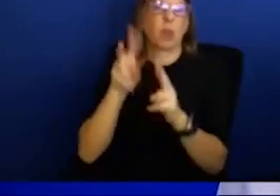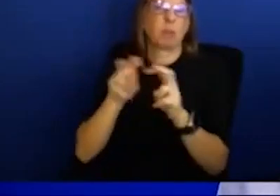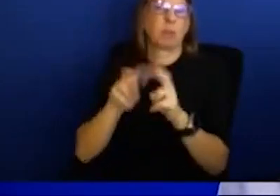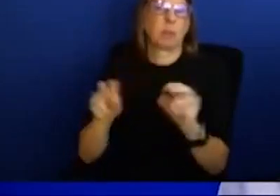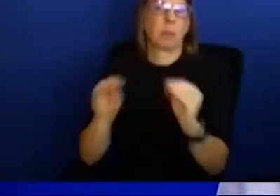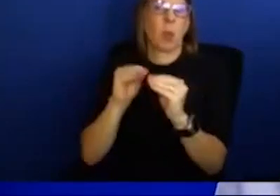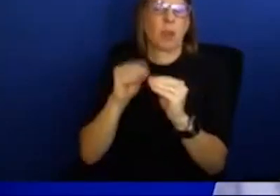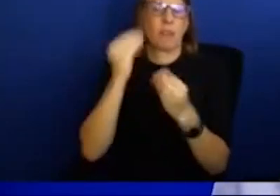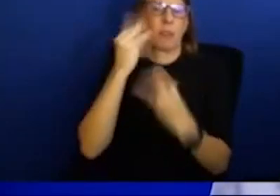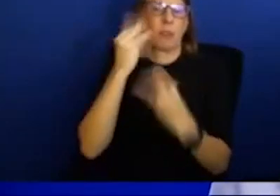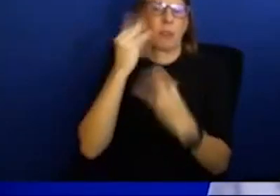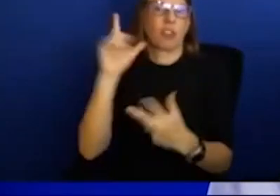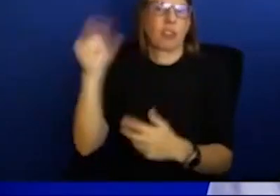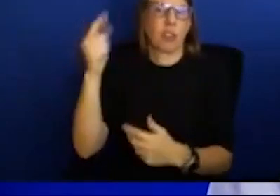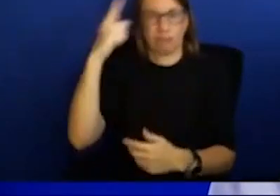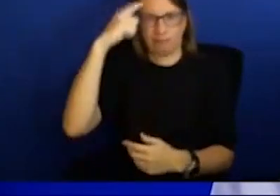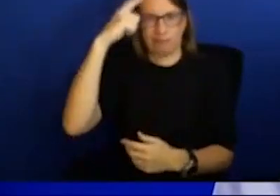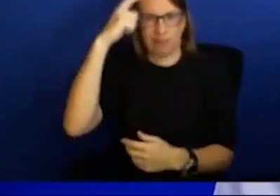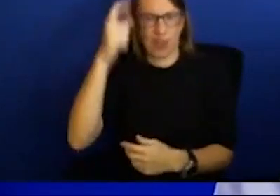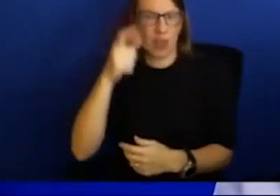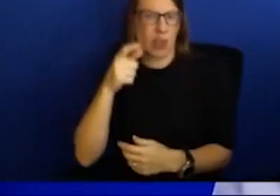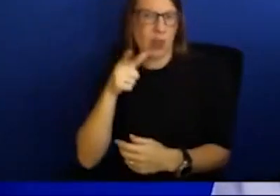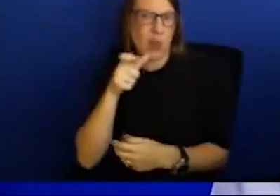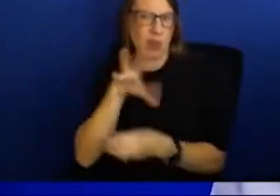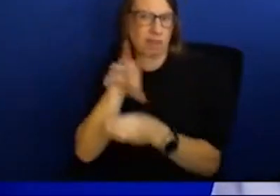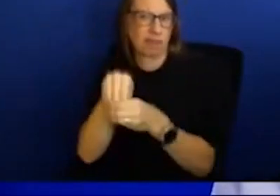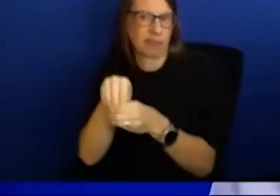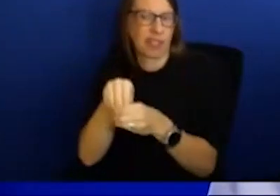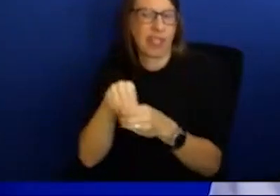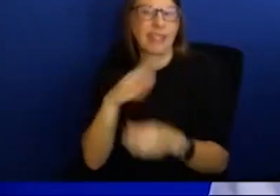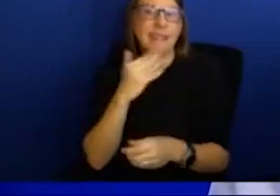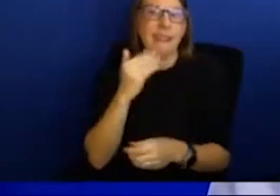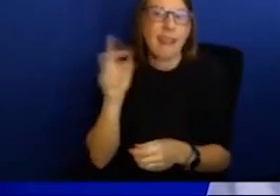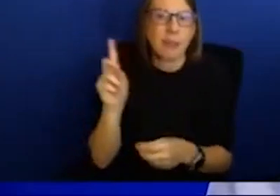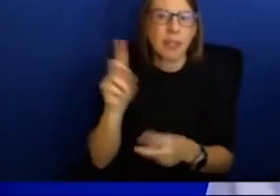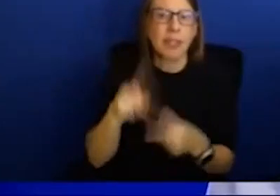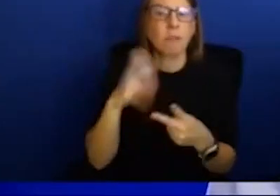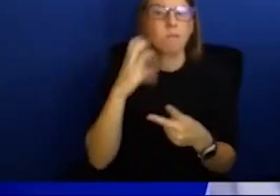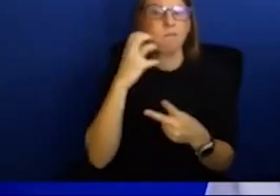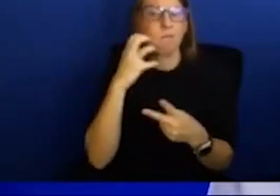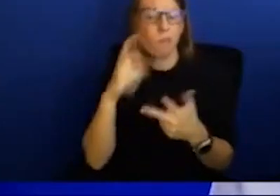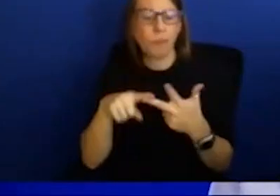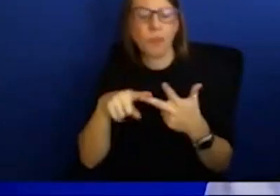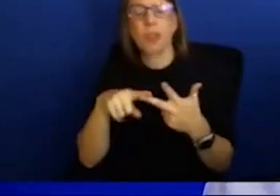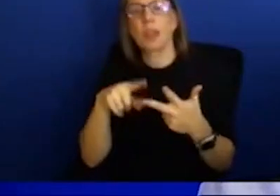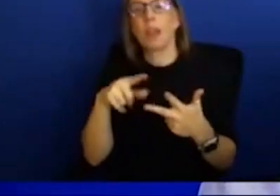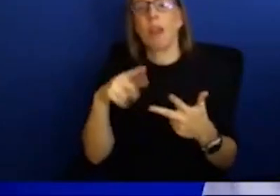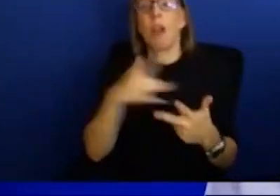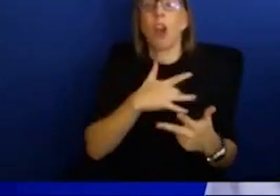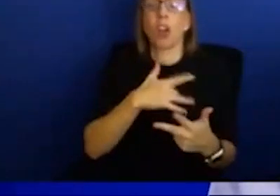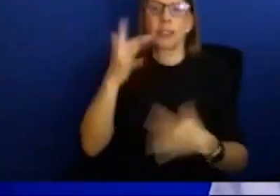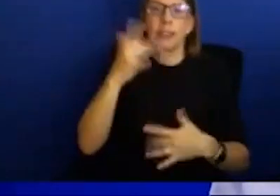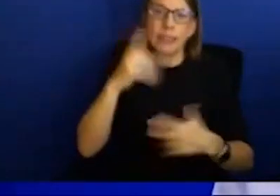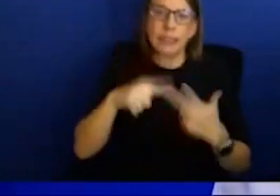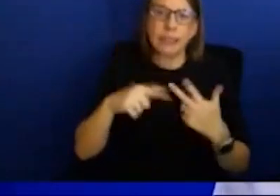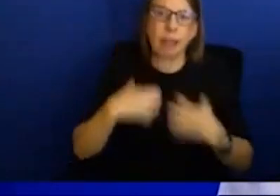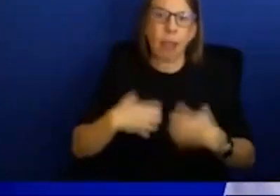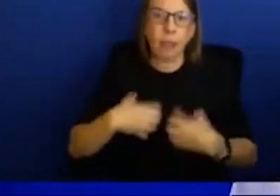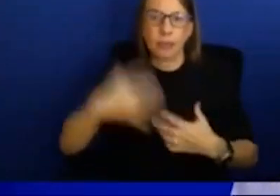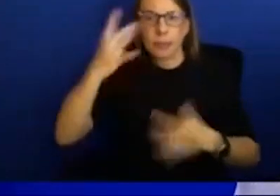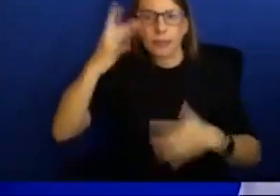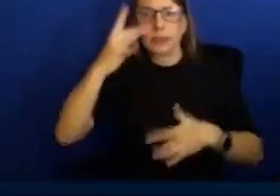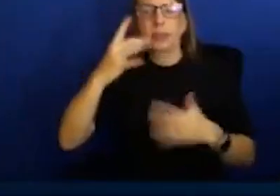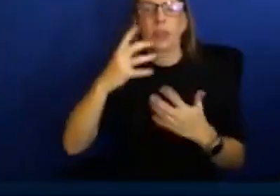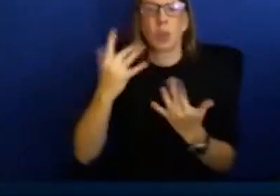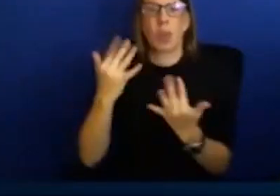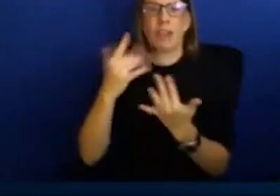have speculation what those things could be, like diabetes, obesity, heart disease, lung disease, but again, still waiting for the full details. So